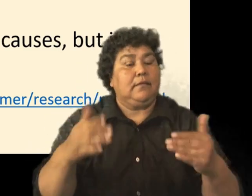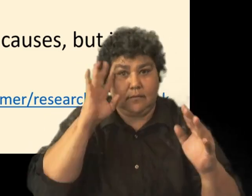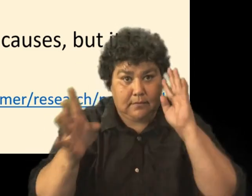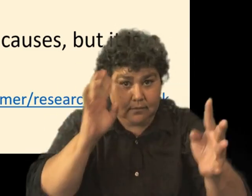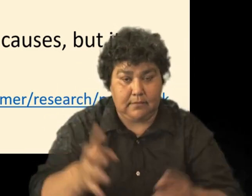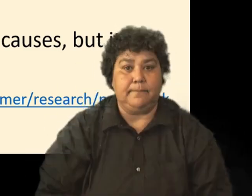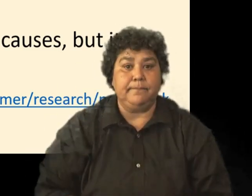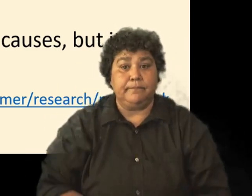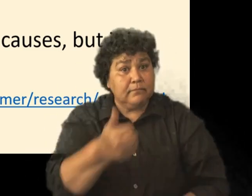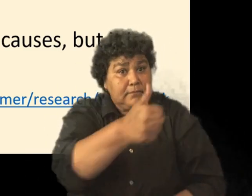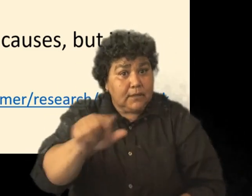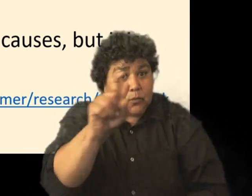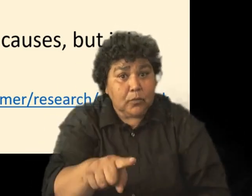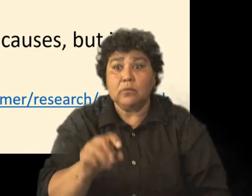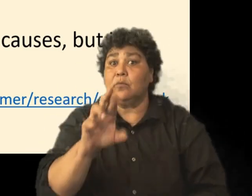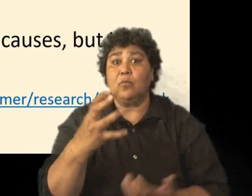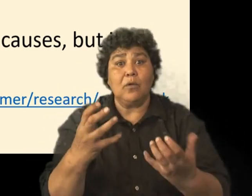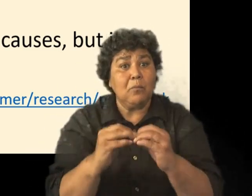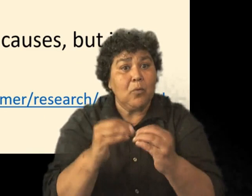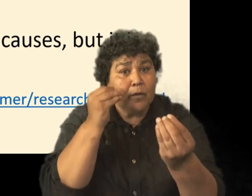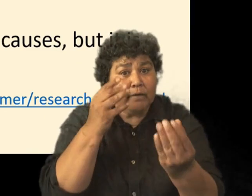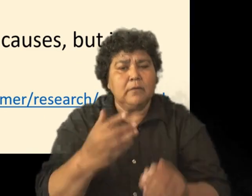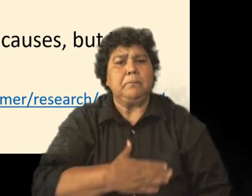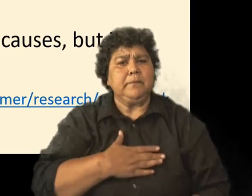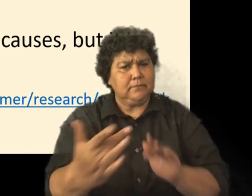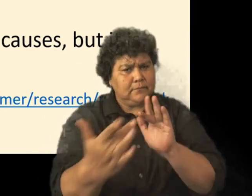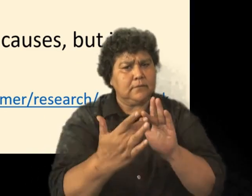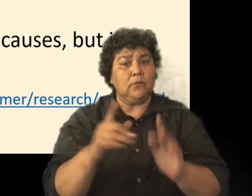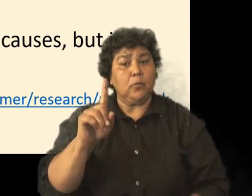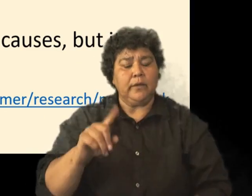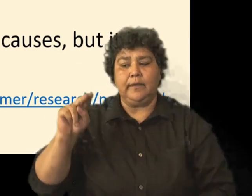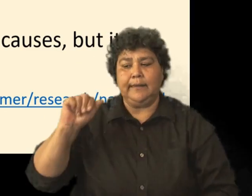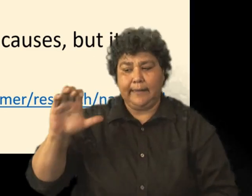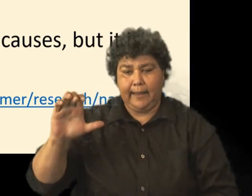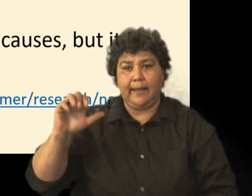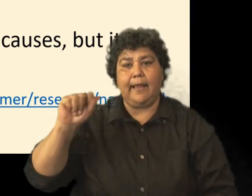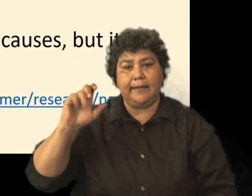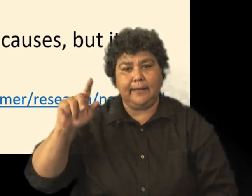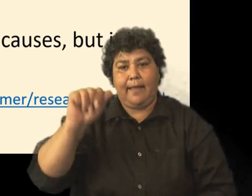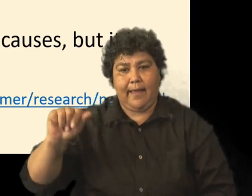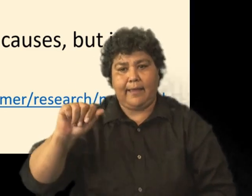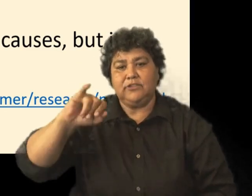any questions or would like more information, please contact us at